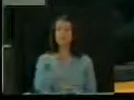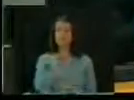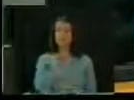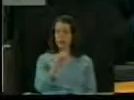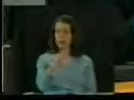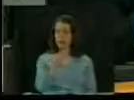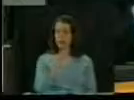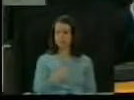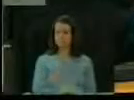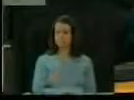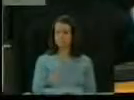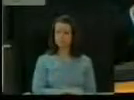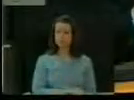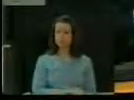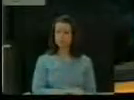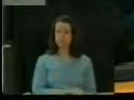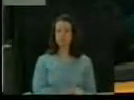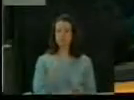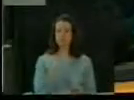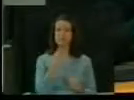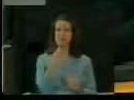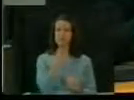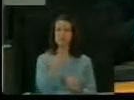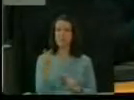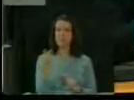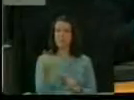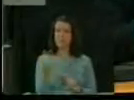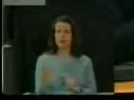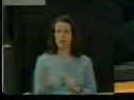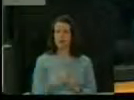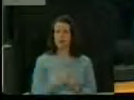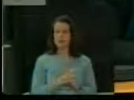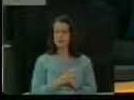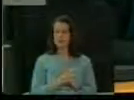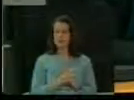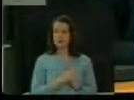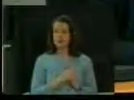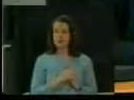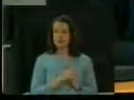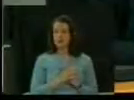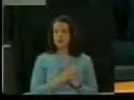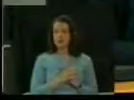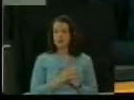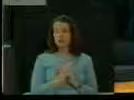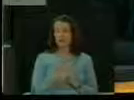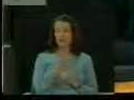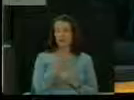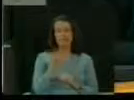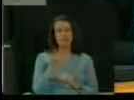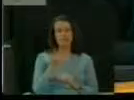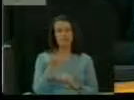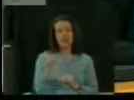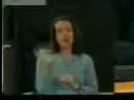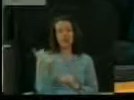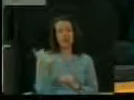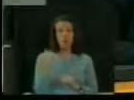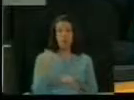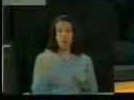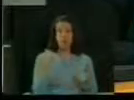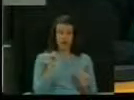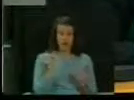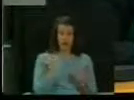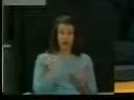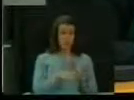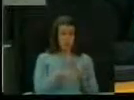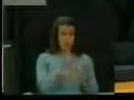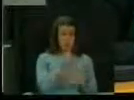Kim, if you'll come on down to the podium, let me say a couple of things. Just probably 45 days ago, I tried to do exactly what you